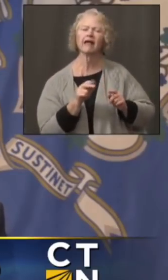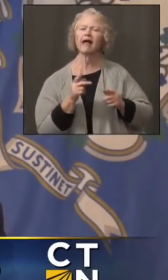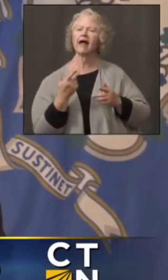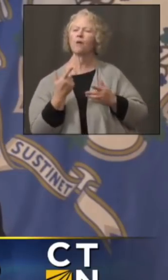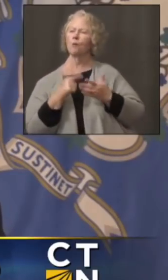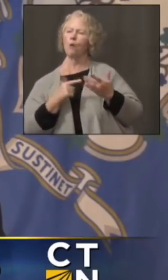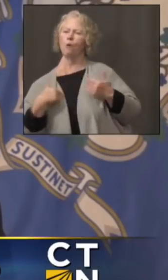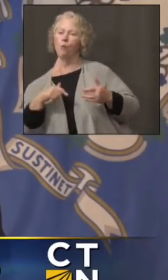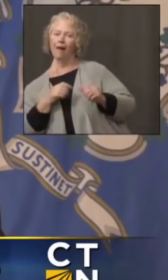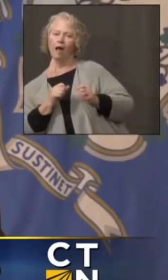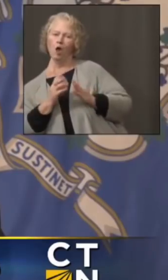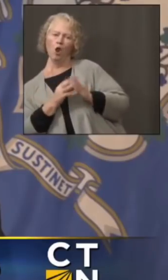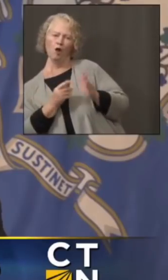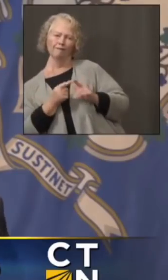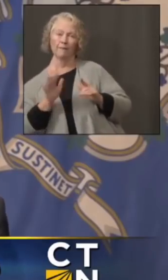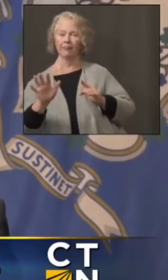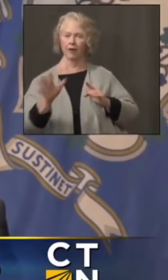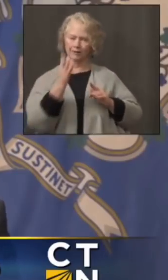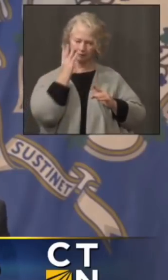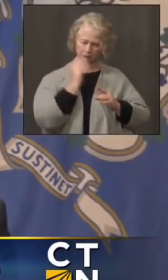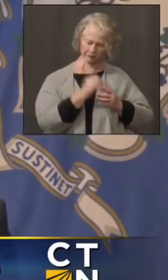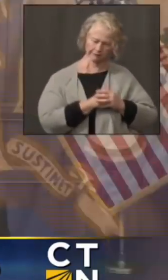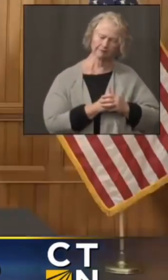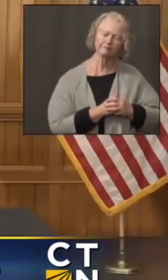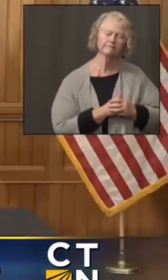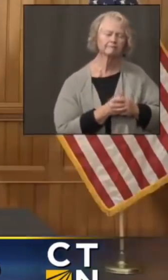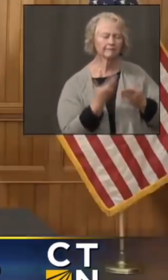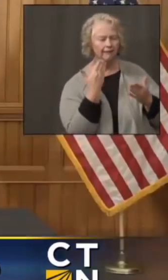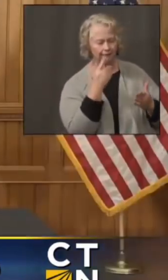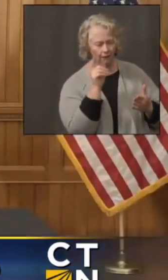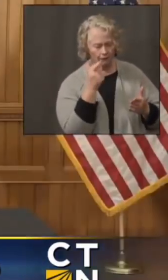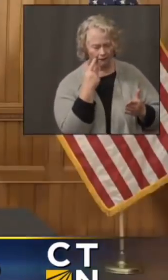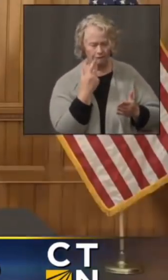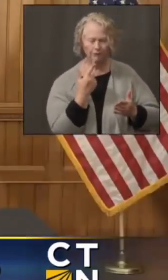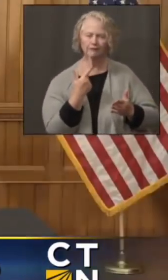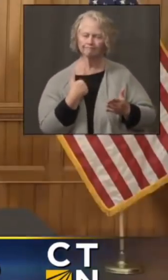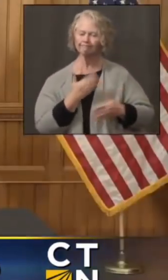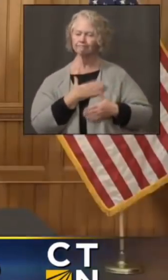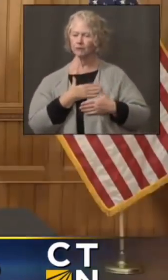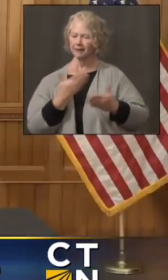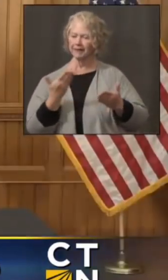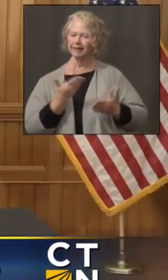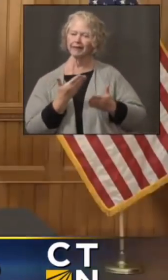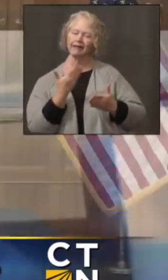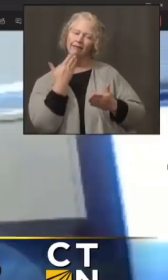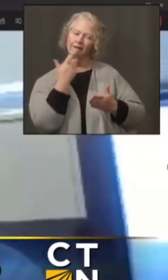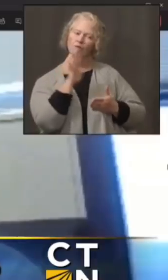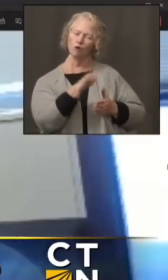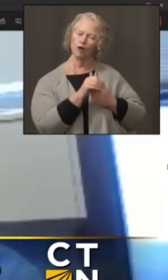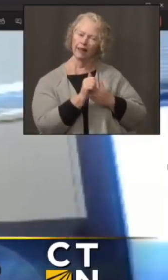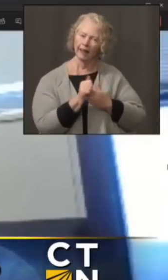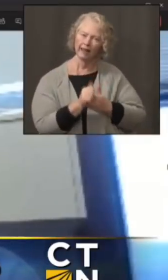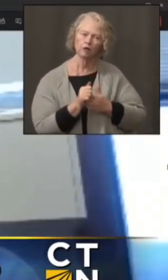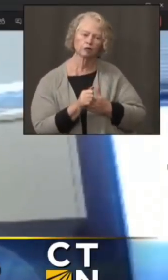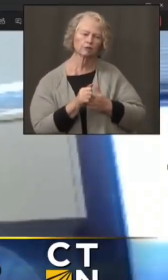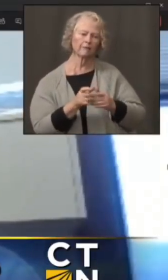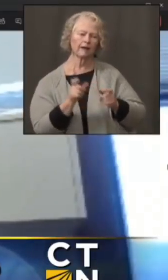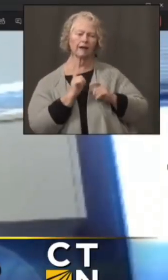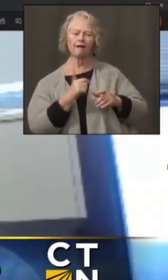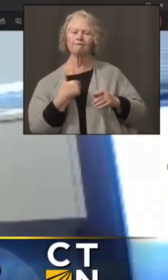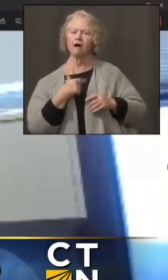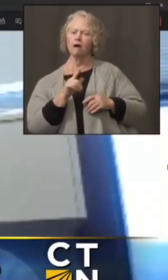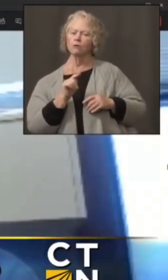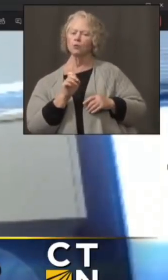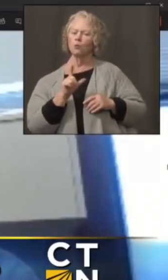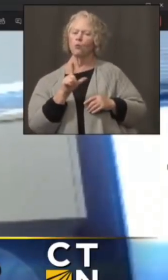from the Windham example. Jim? Thank you, Governor. It's a pleasure to be here, and thank you for your leadership in providing us with the tools we need to